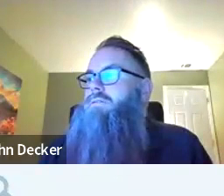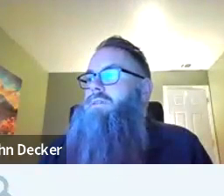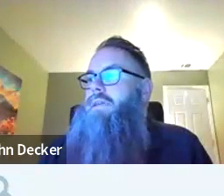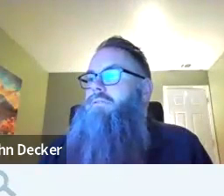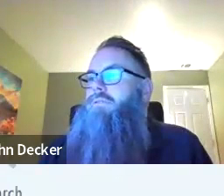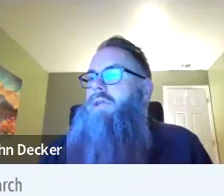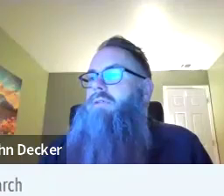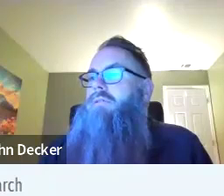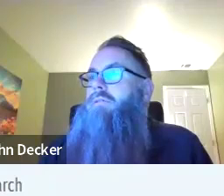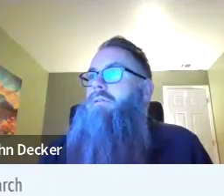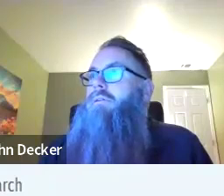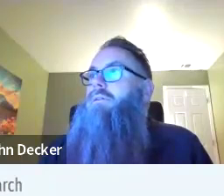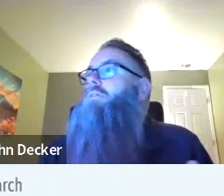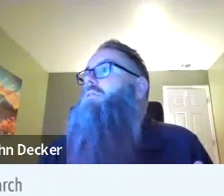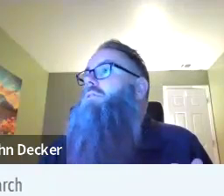week date, right?